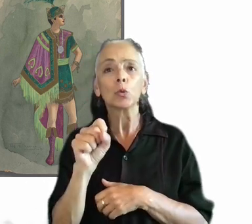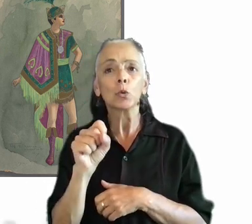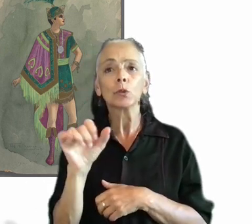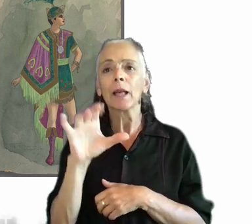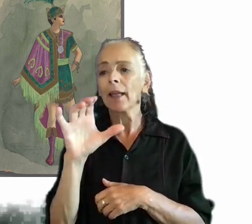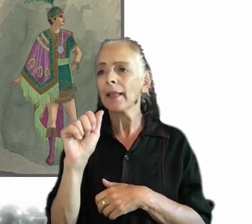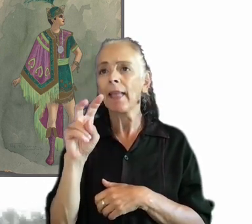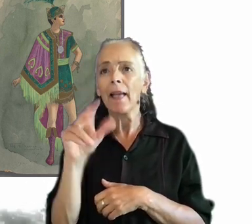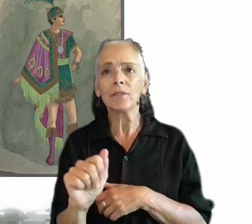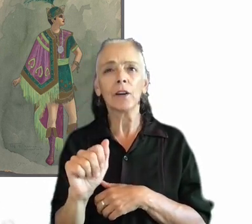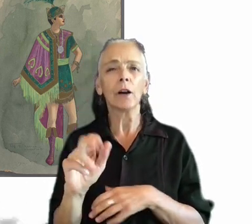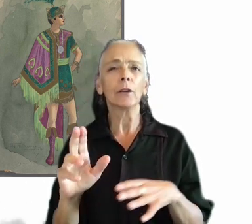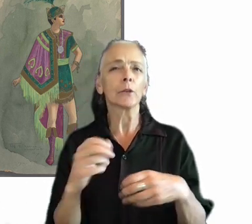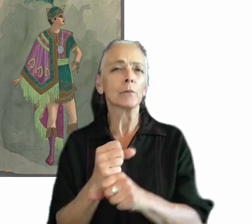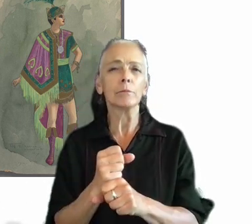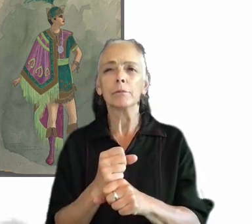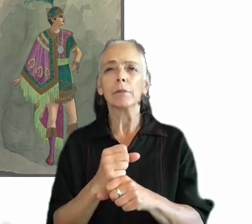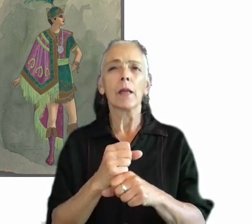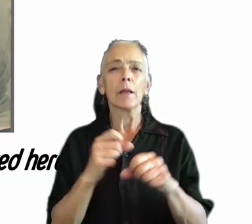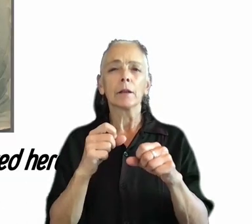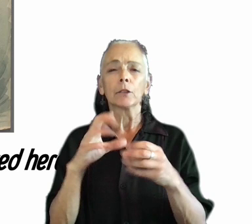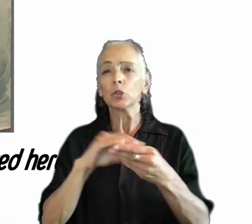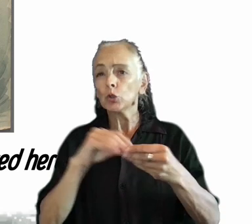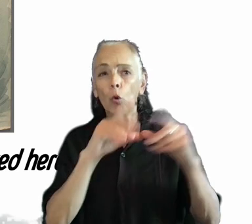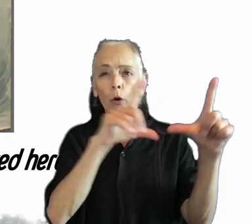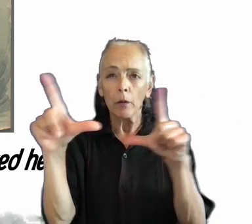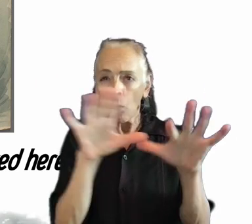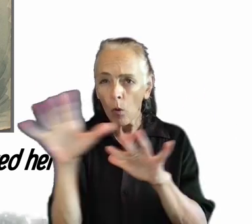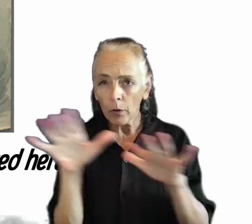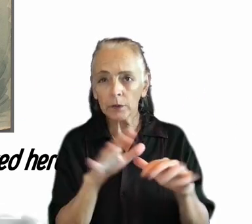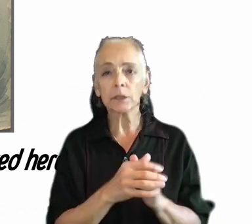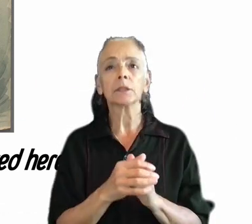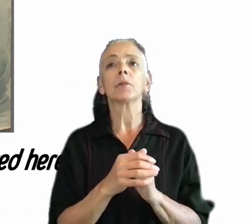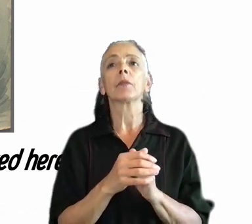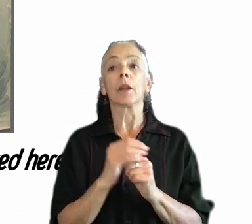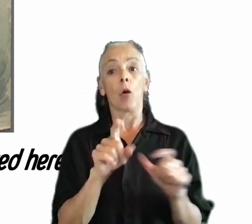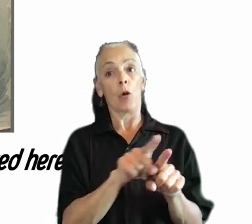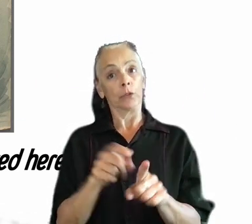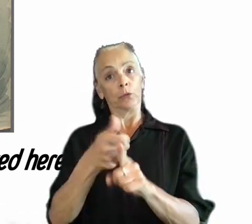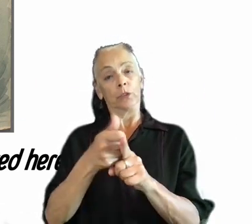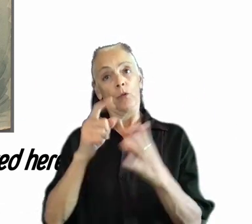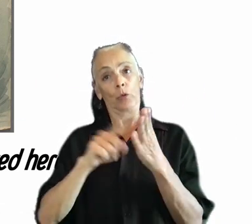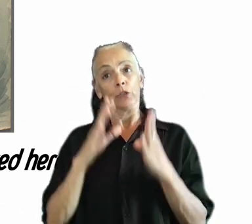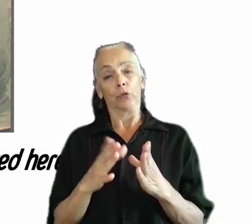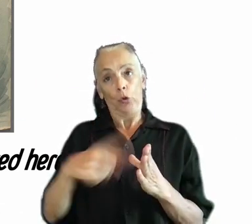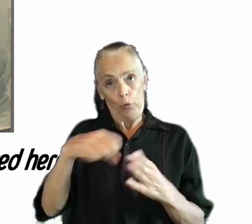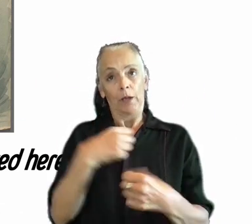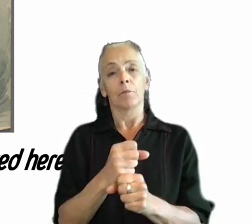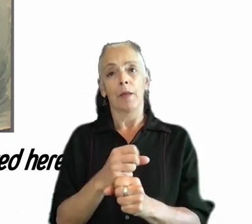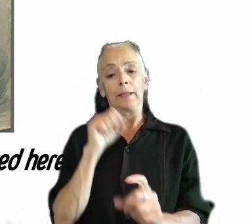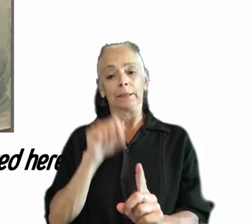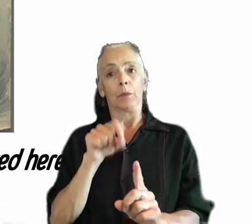can use to make mood boards and storyboards and the other thing you can do as the researcher is you can make the stimuli